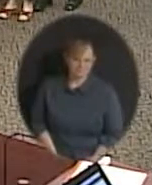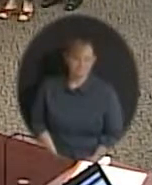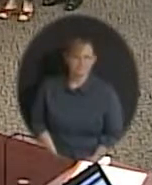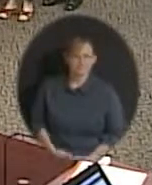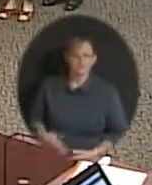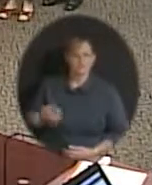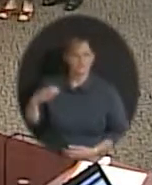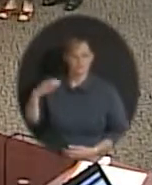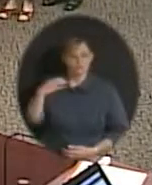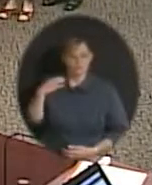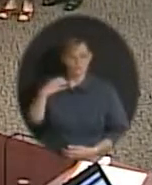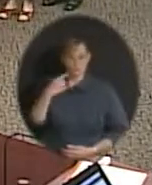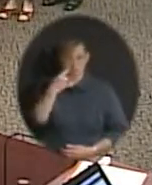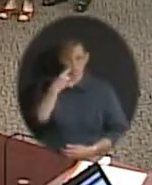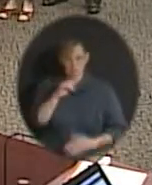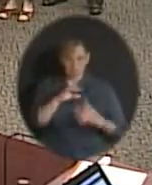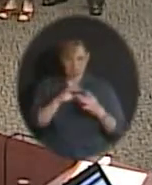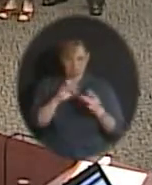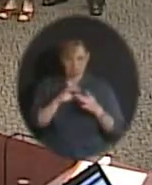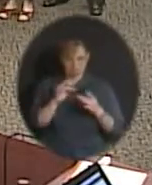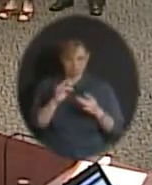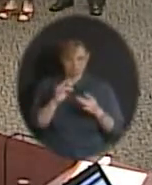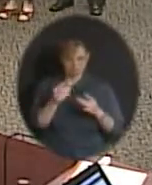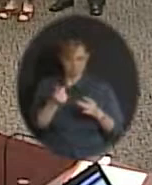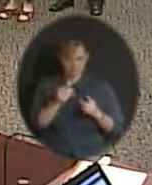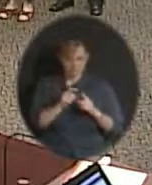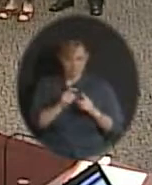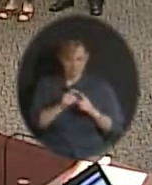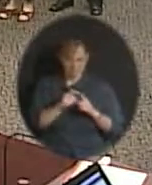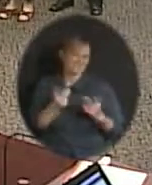Coach, would you like to say a few words?